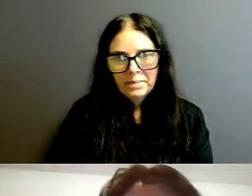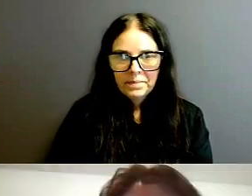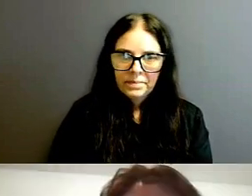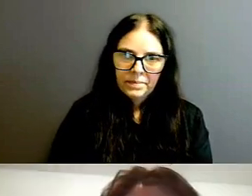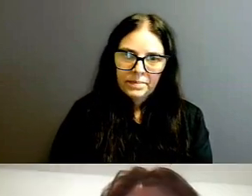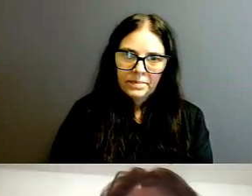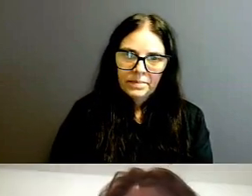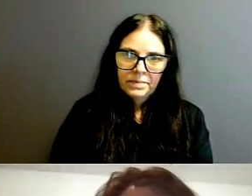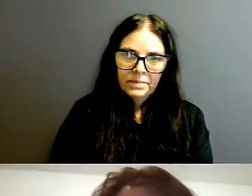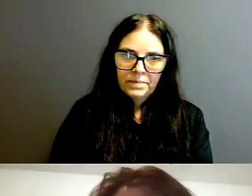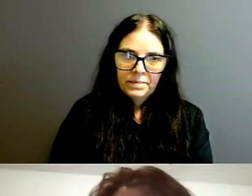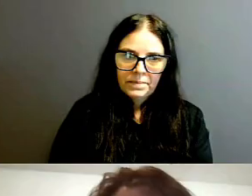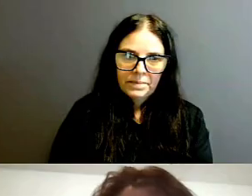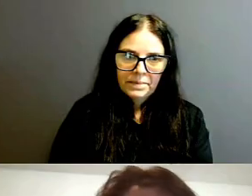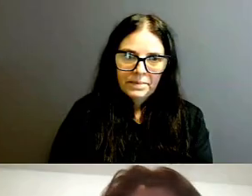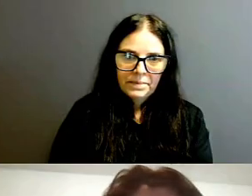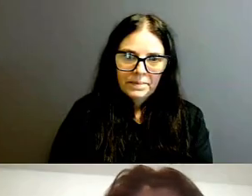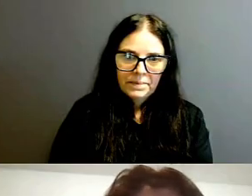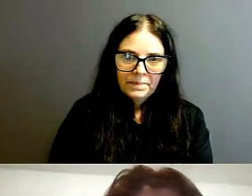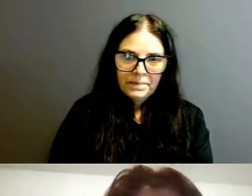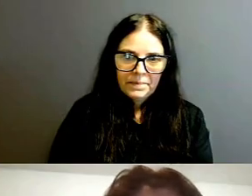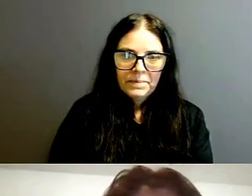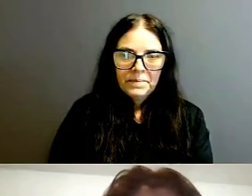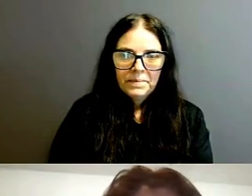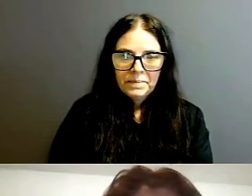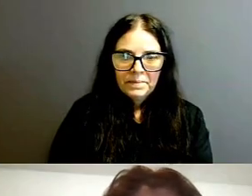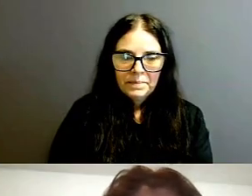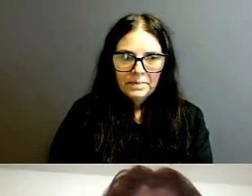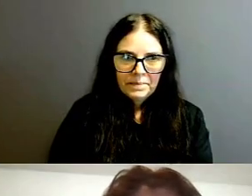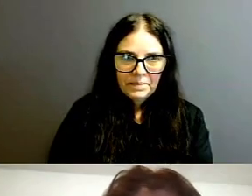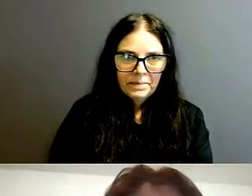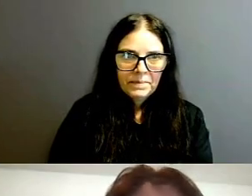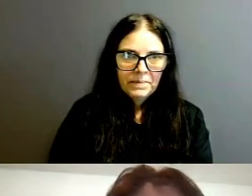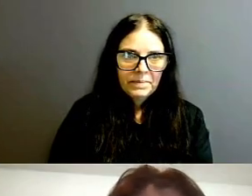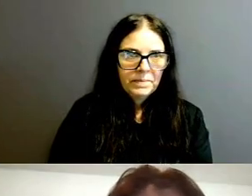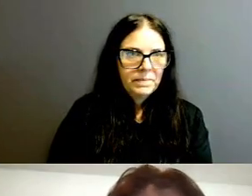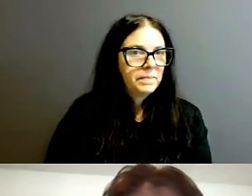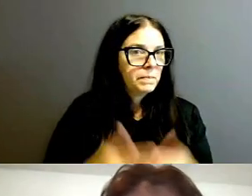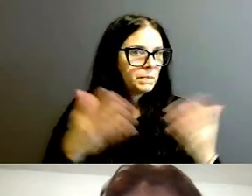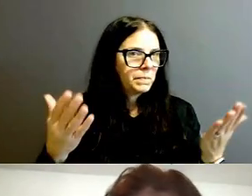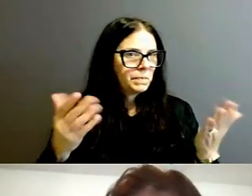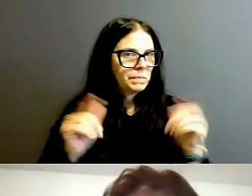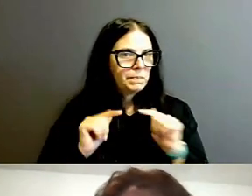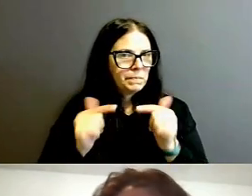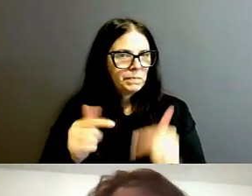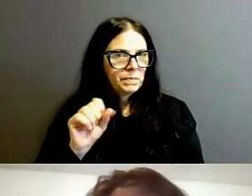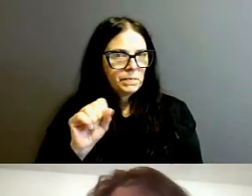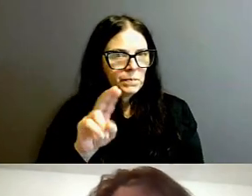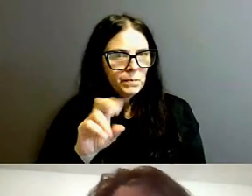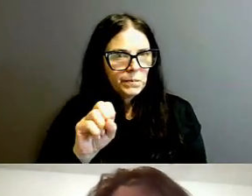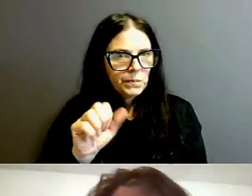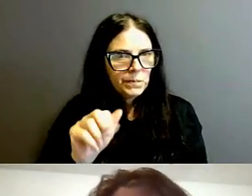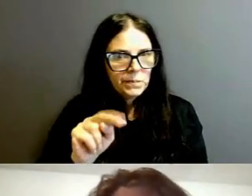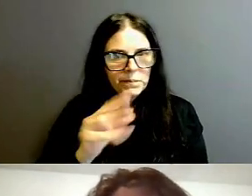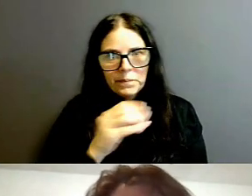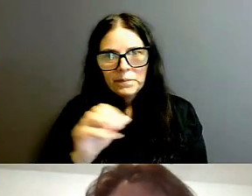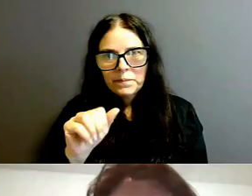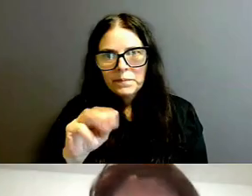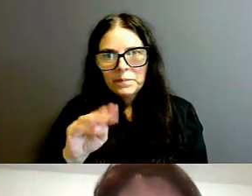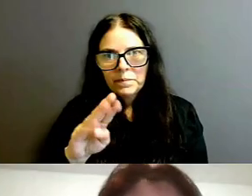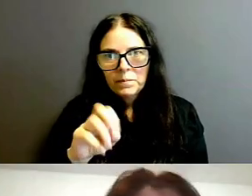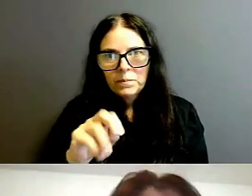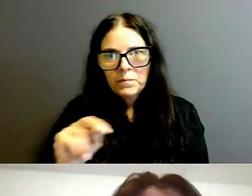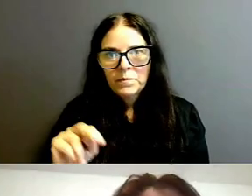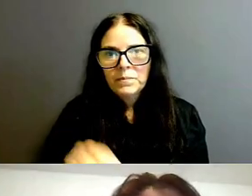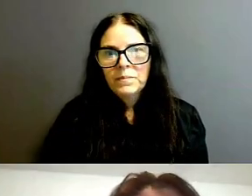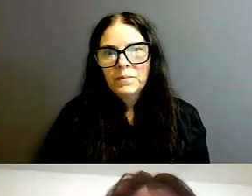We go. Perfect. And over to you, Susan and Ambreen. Oh, hello,